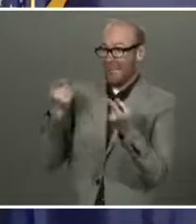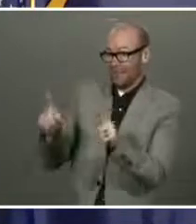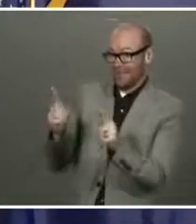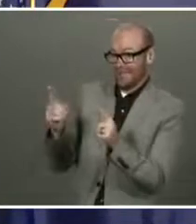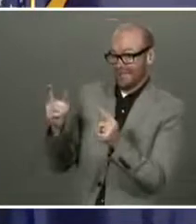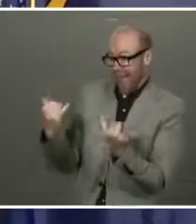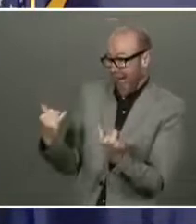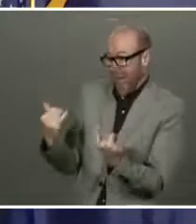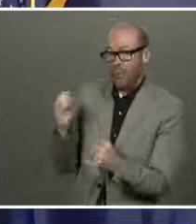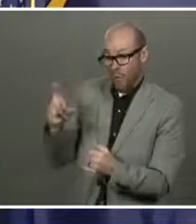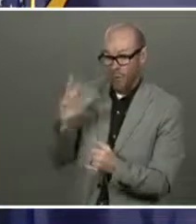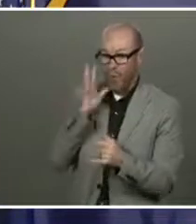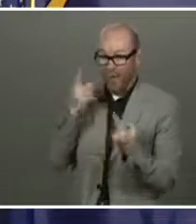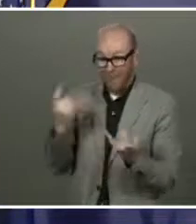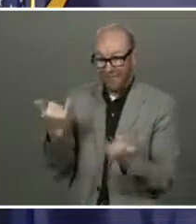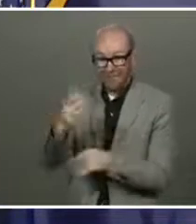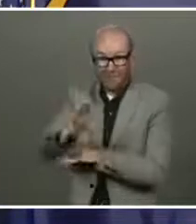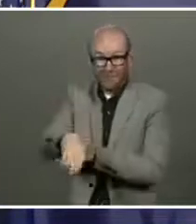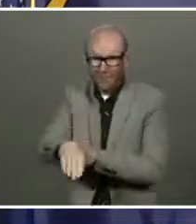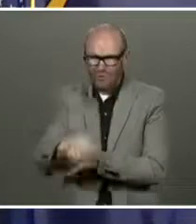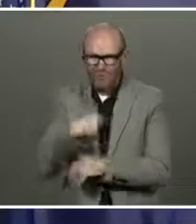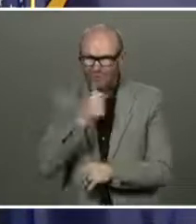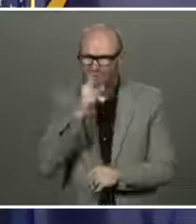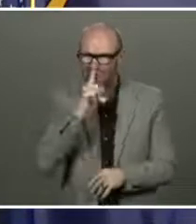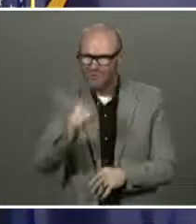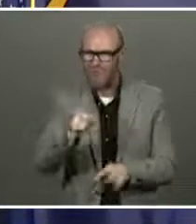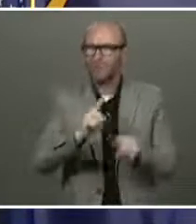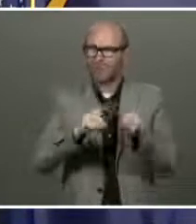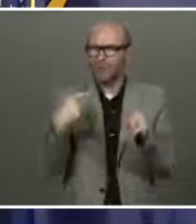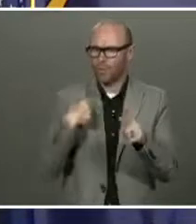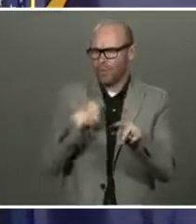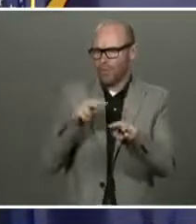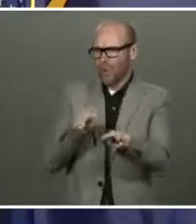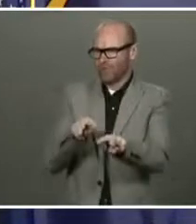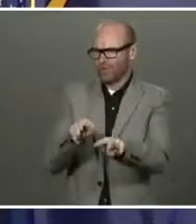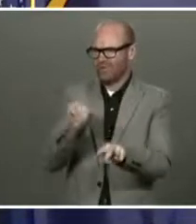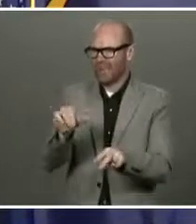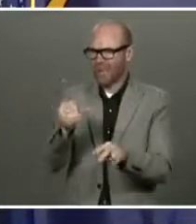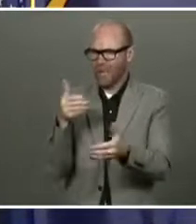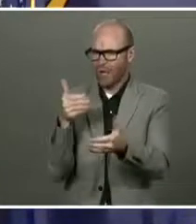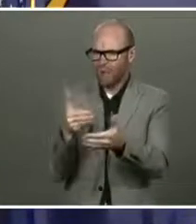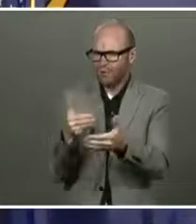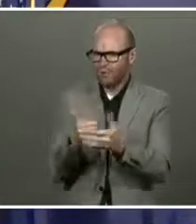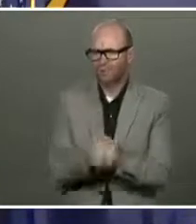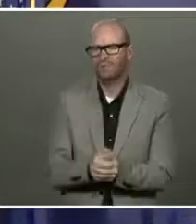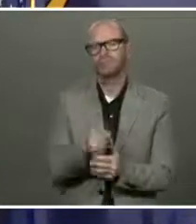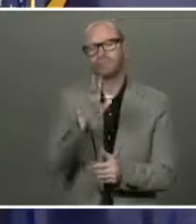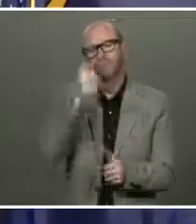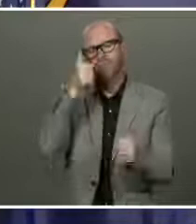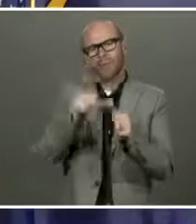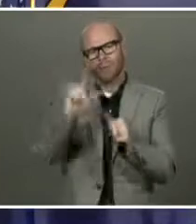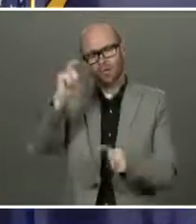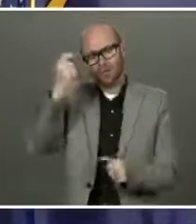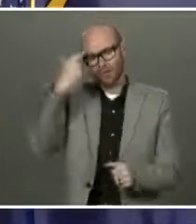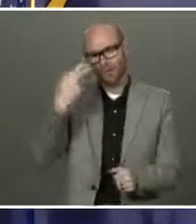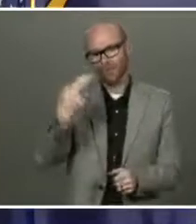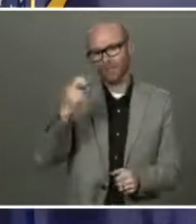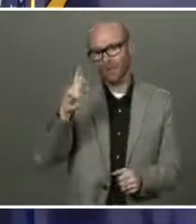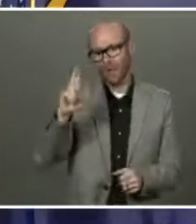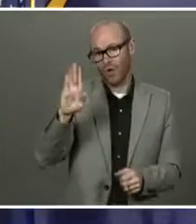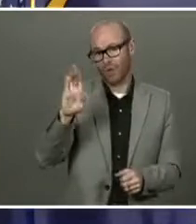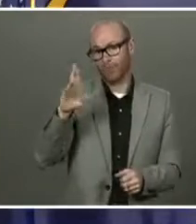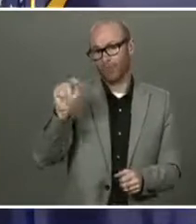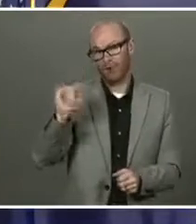now or will happen later today. We're obviously watching it very closely. If you'll remember, Governor Herbert, who was the governor at the